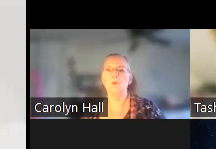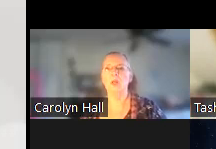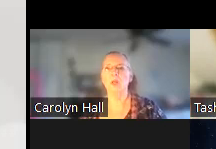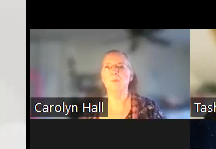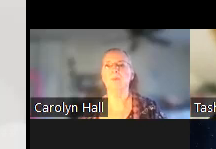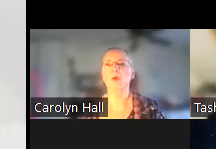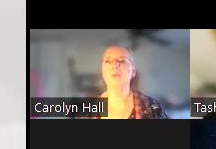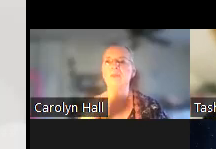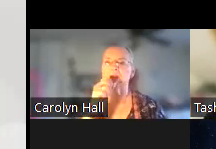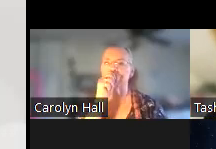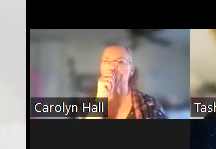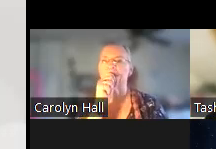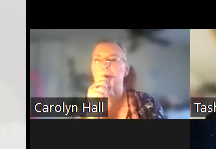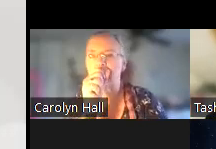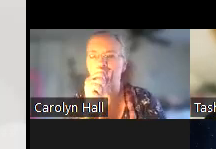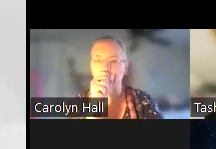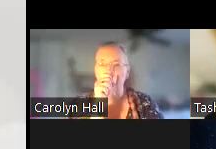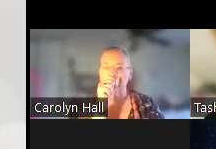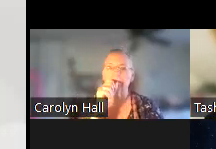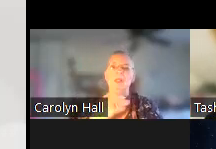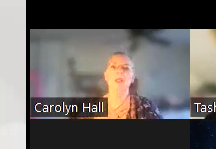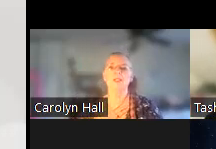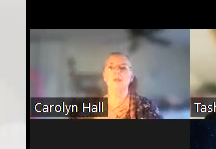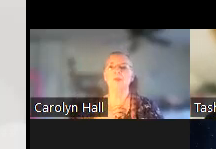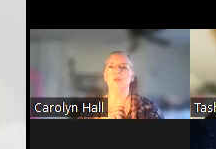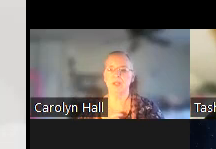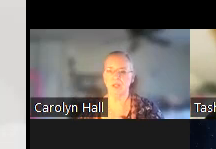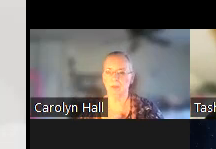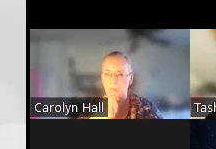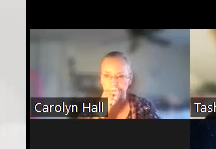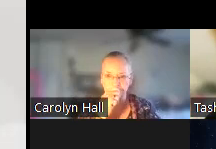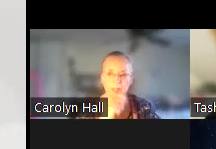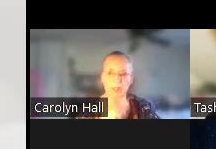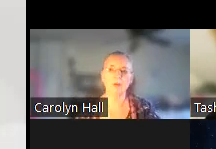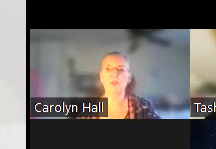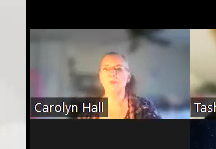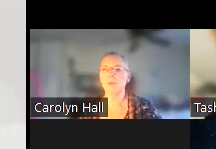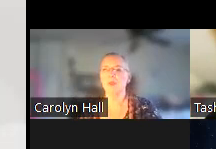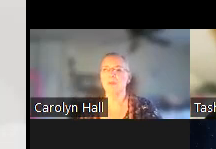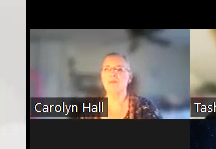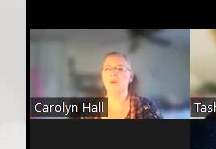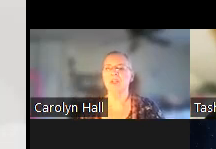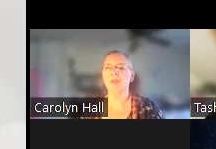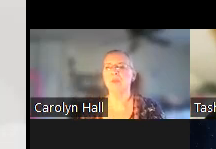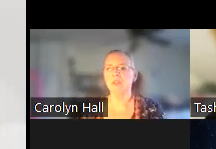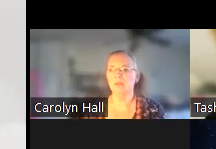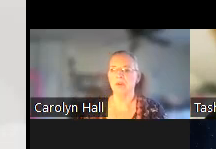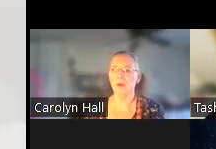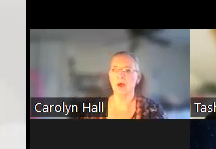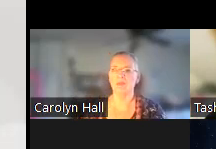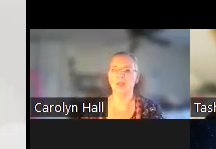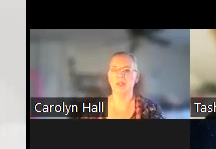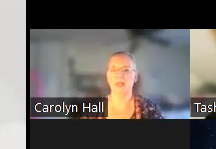So what I feel is most important is communication. And I know some people have been very